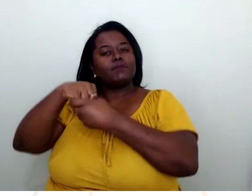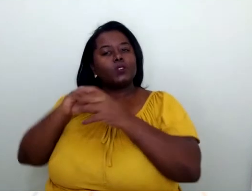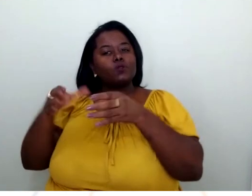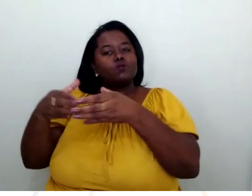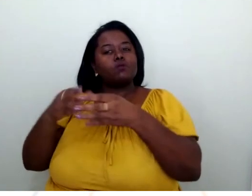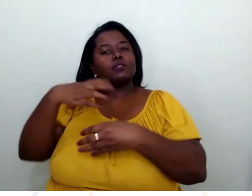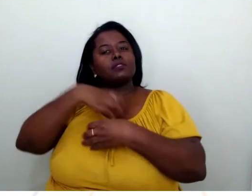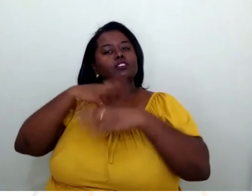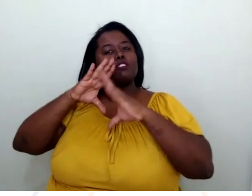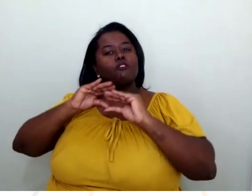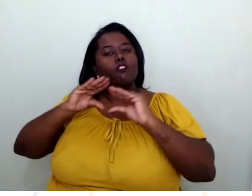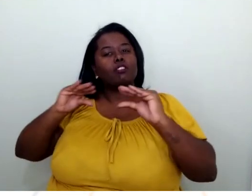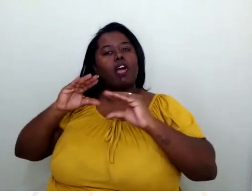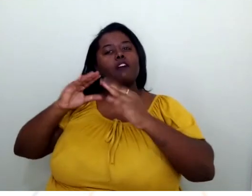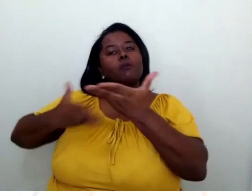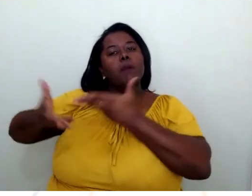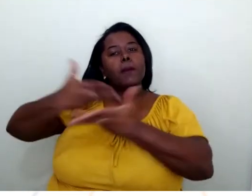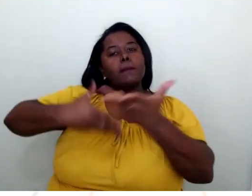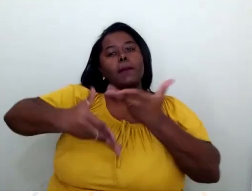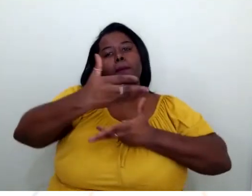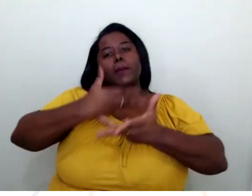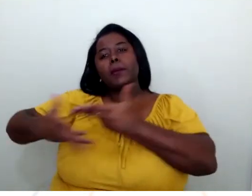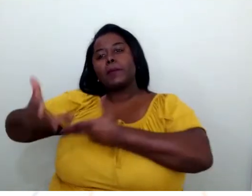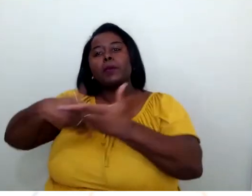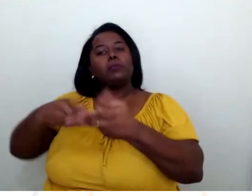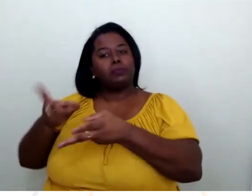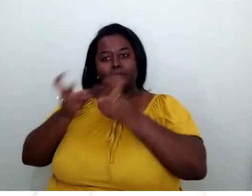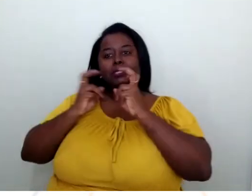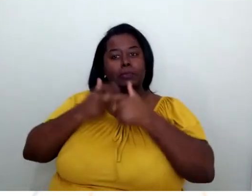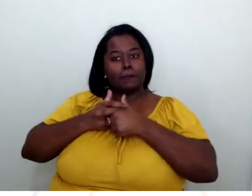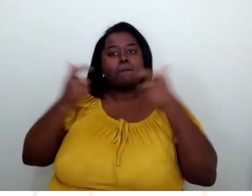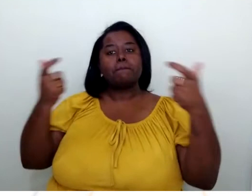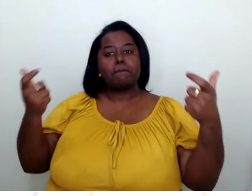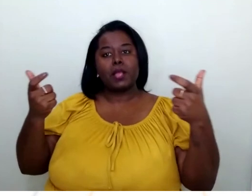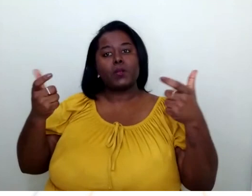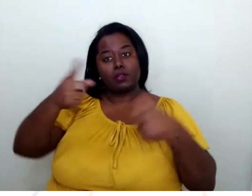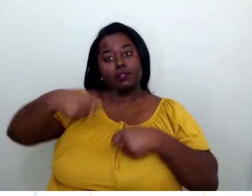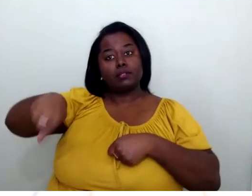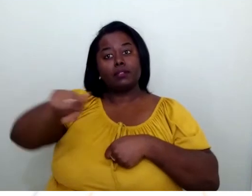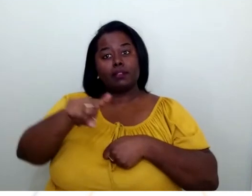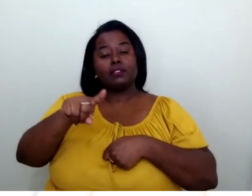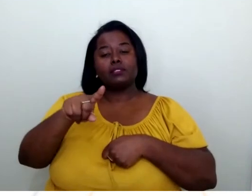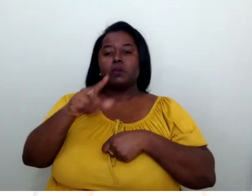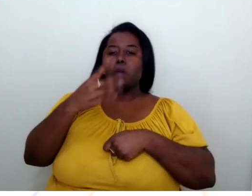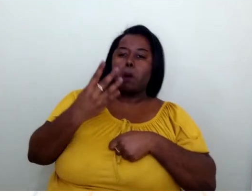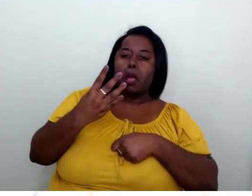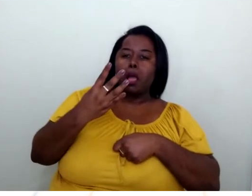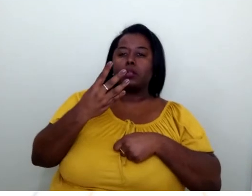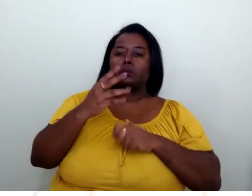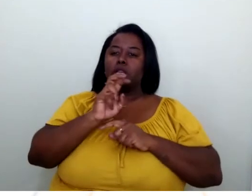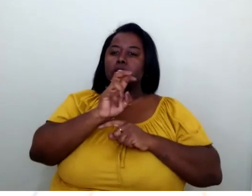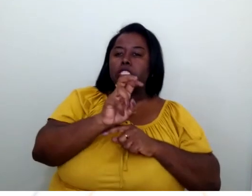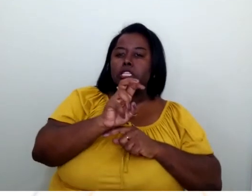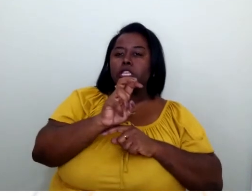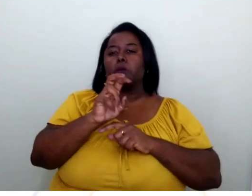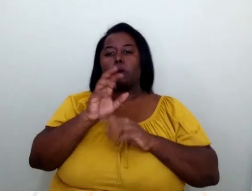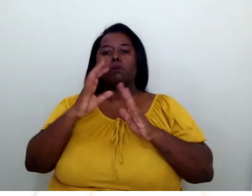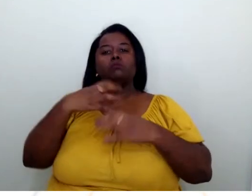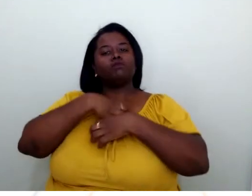the design, the planning process for the course. And the focus on this research study was specifically on